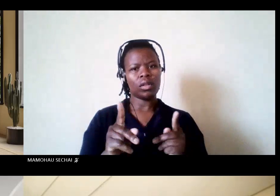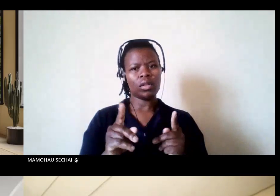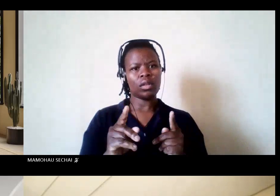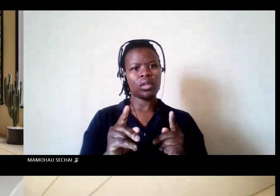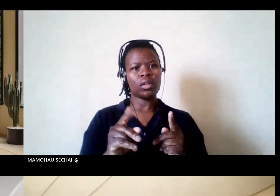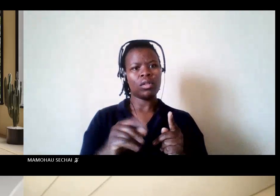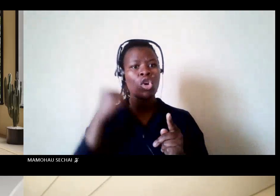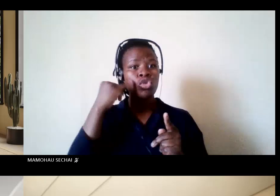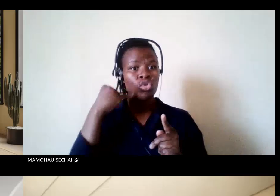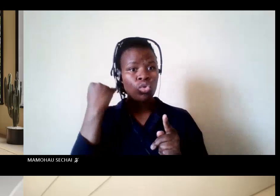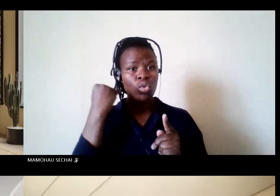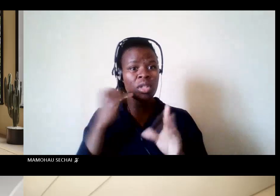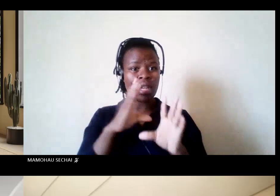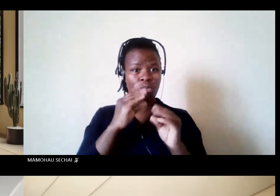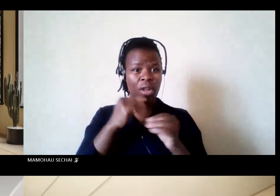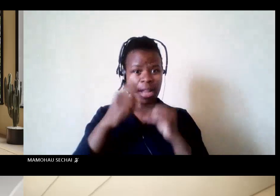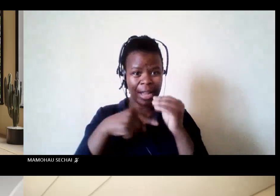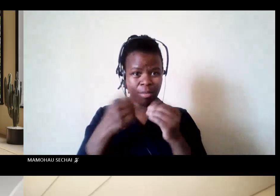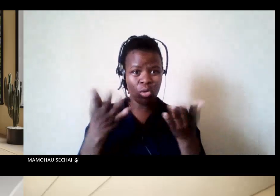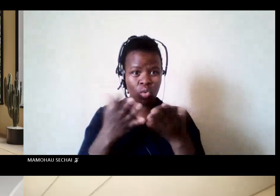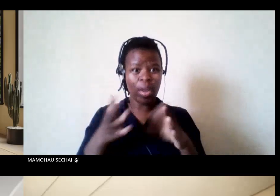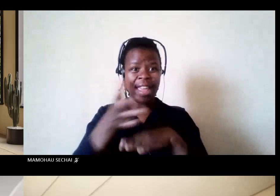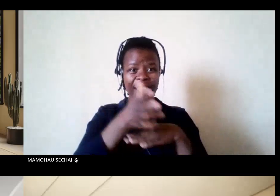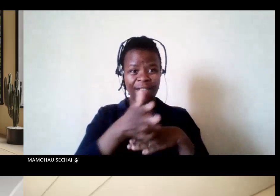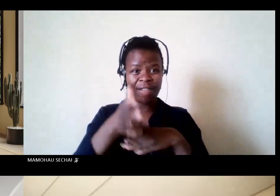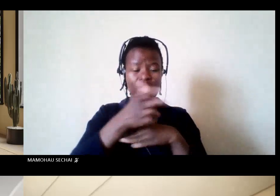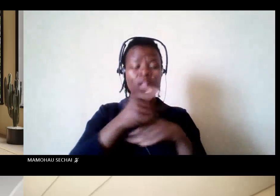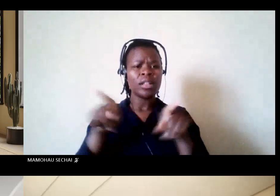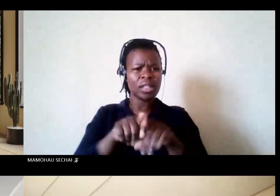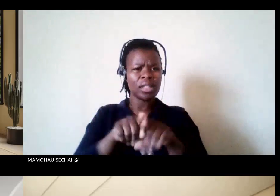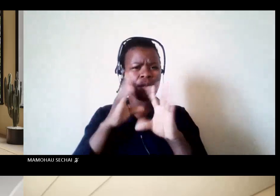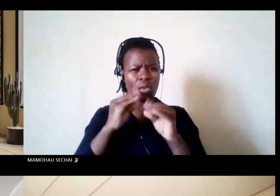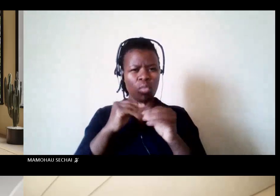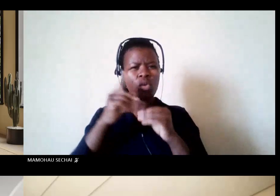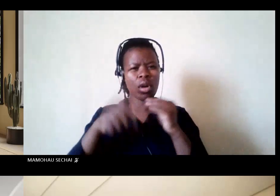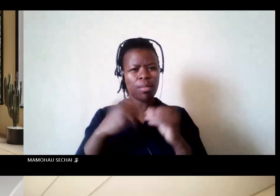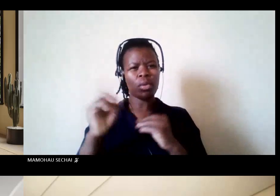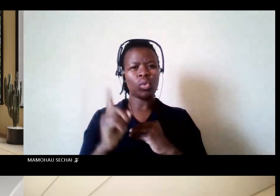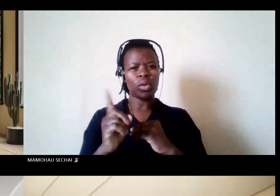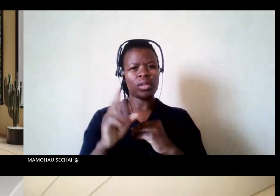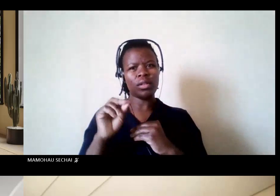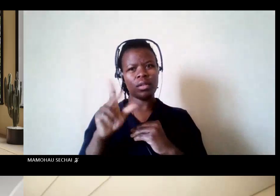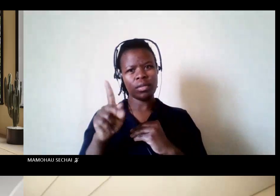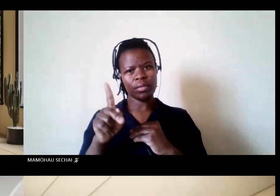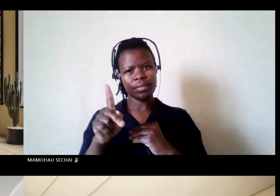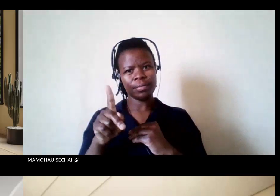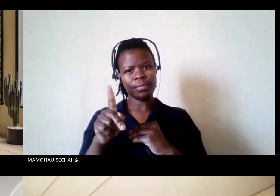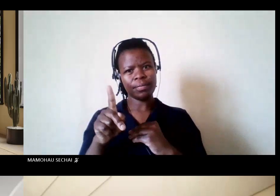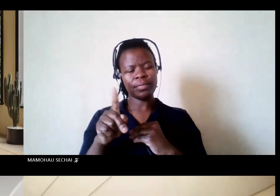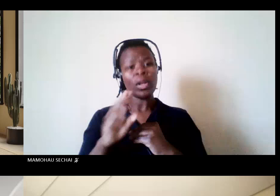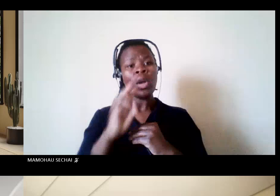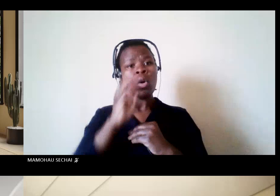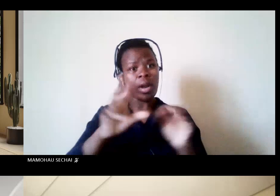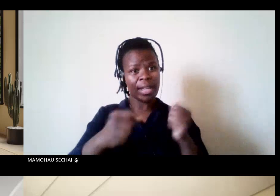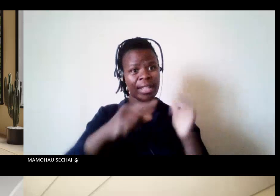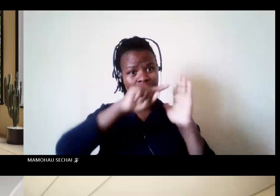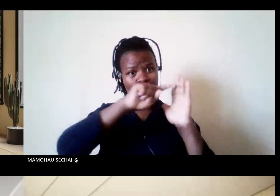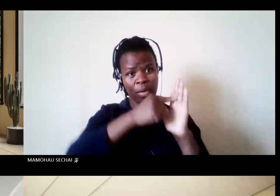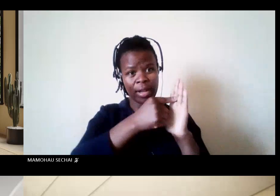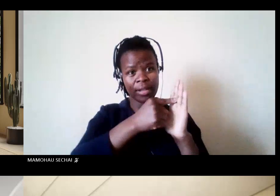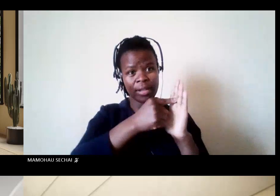about in the video, and she speaks about, and they make a point, I think Itay says it as